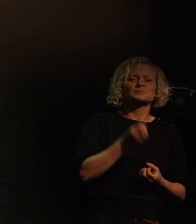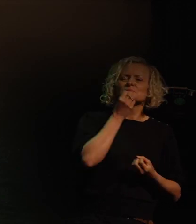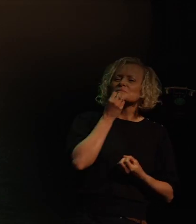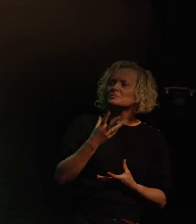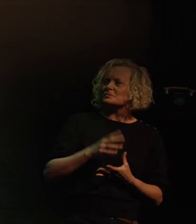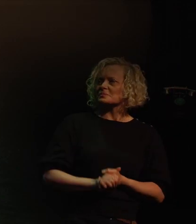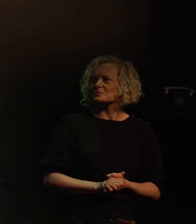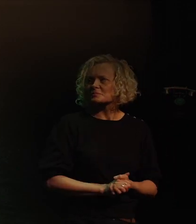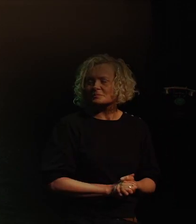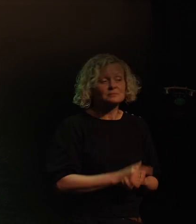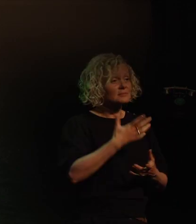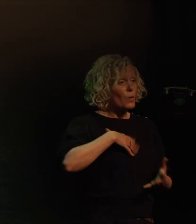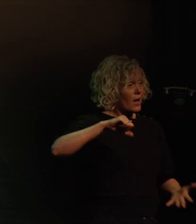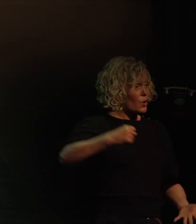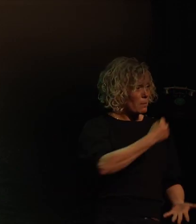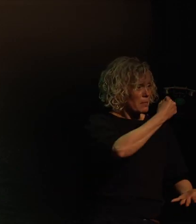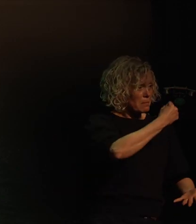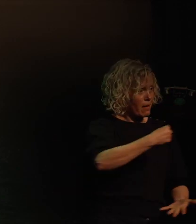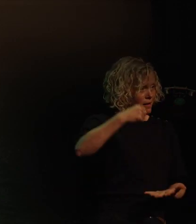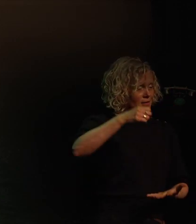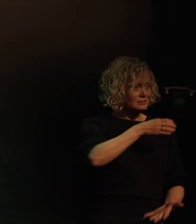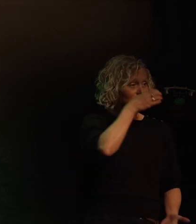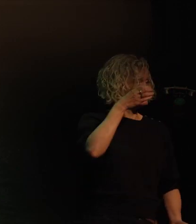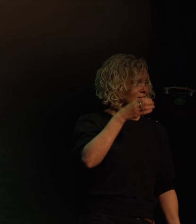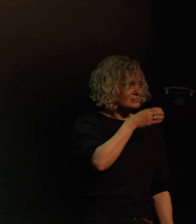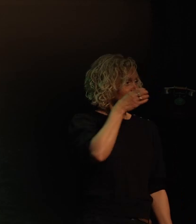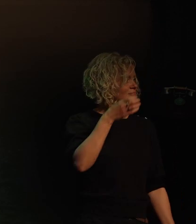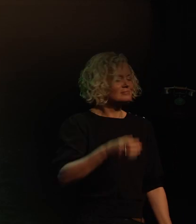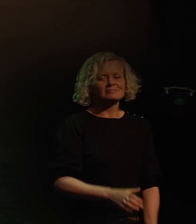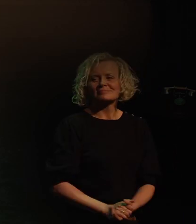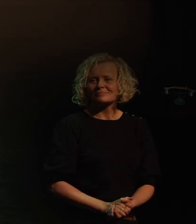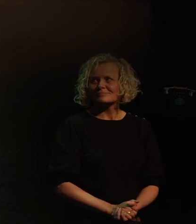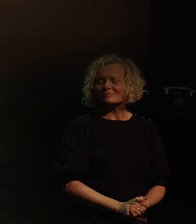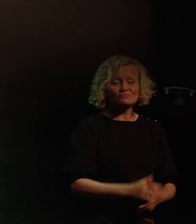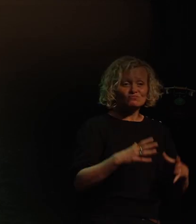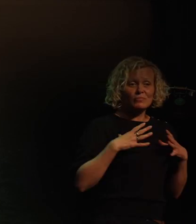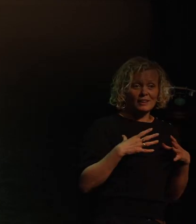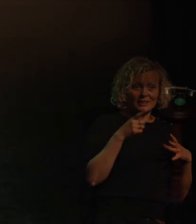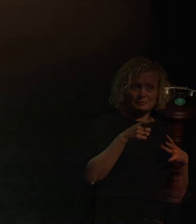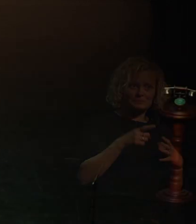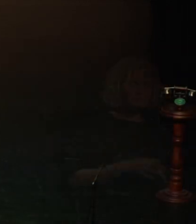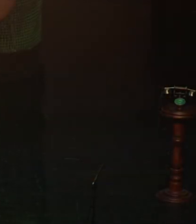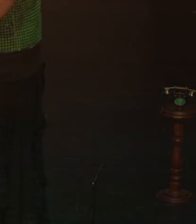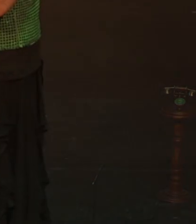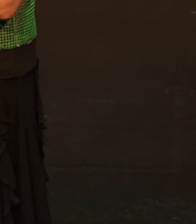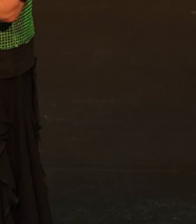When it comes to oom pa pa, do it, okay? Okay, yes. Here we go.